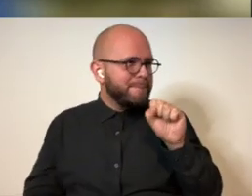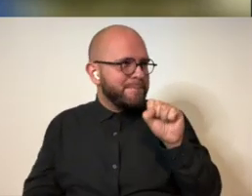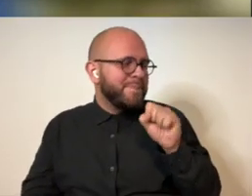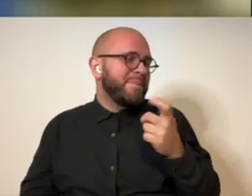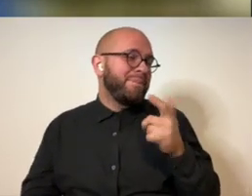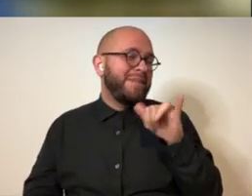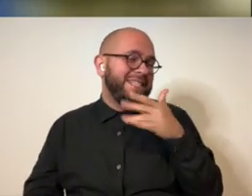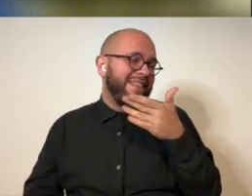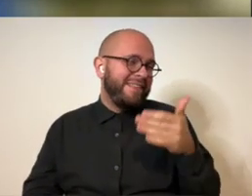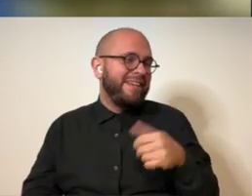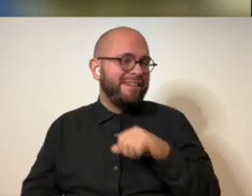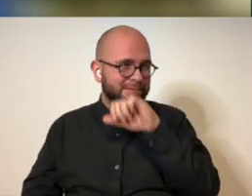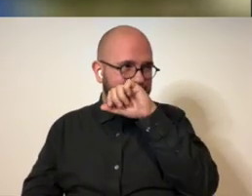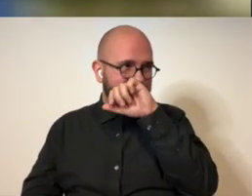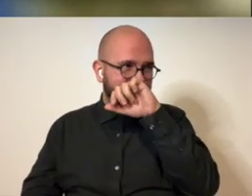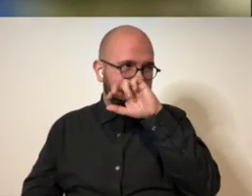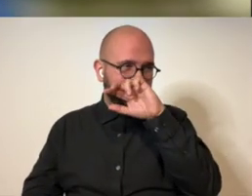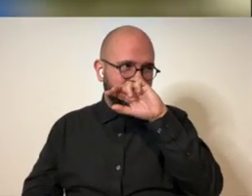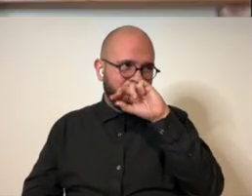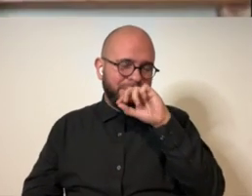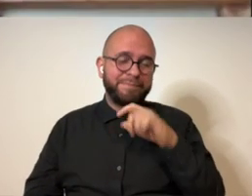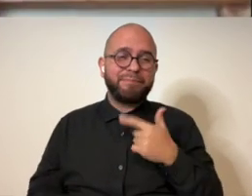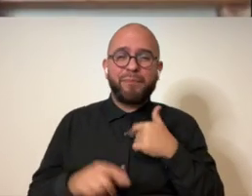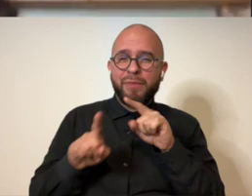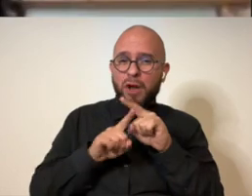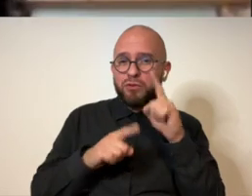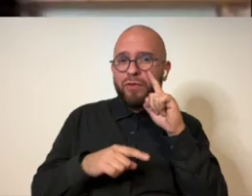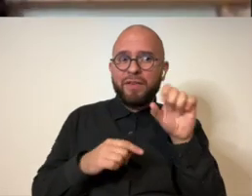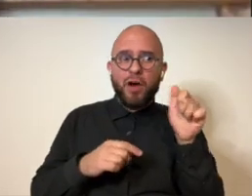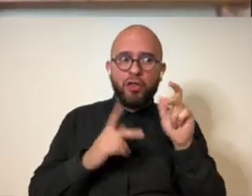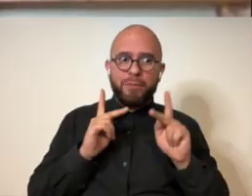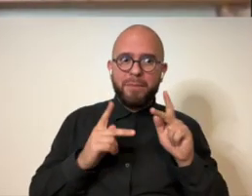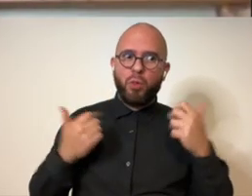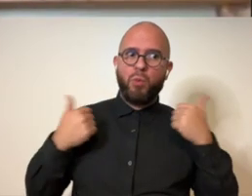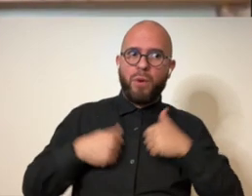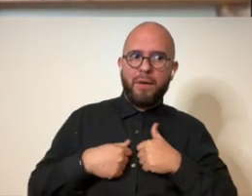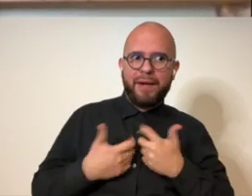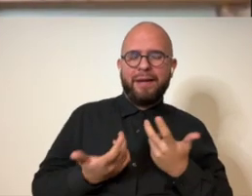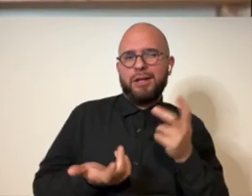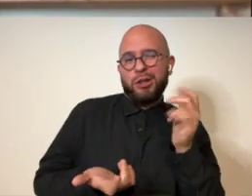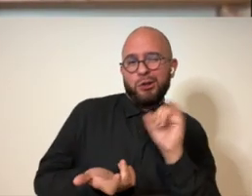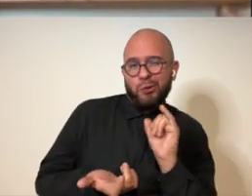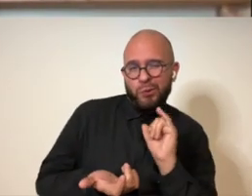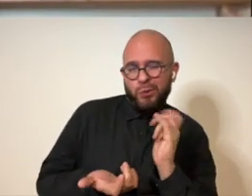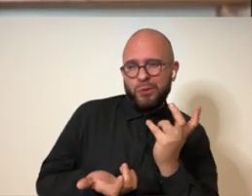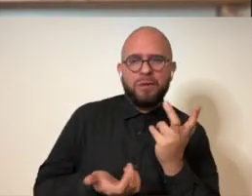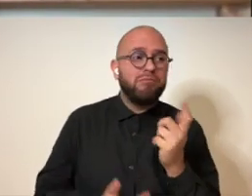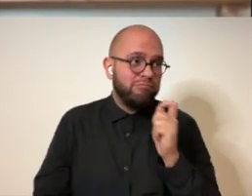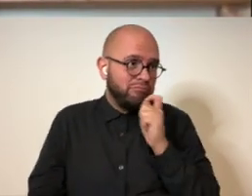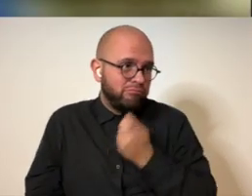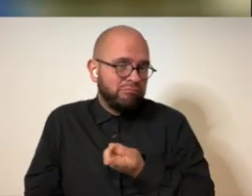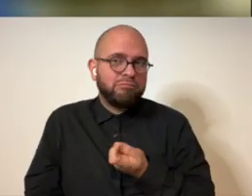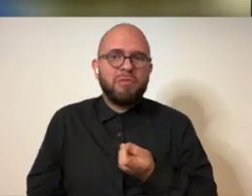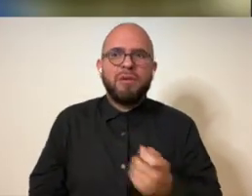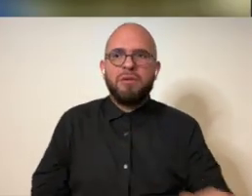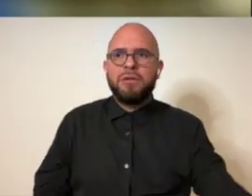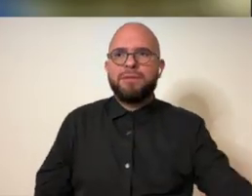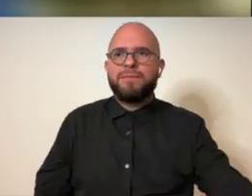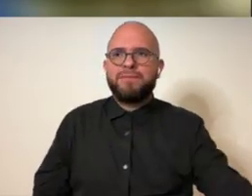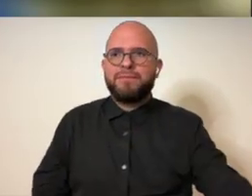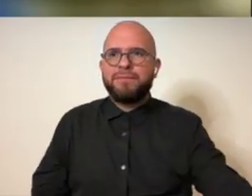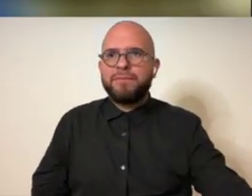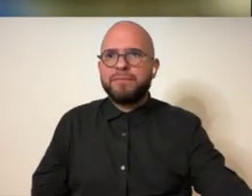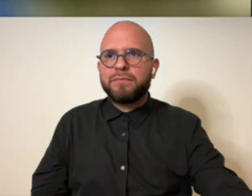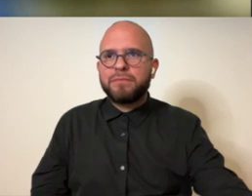character syndrome just like everybody else does. Yeah, but it's a thing. I also think about other people wearing these